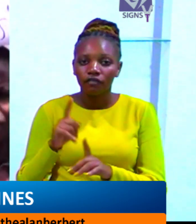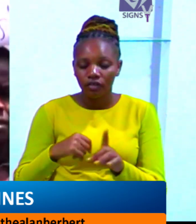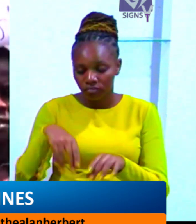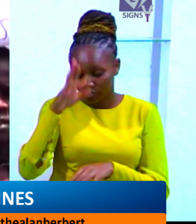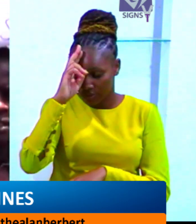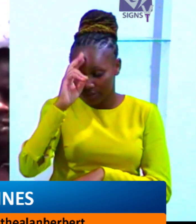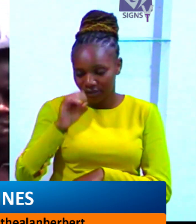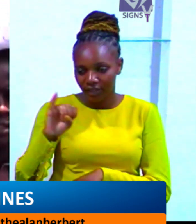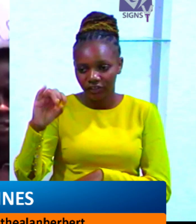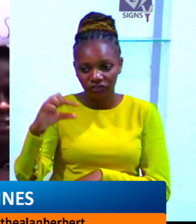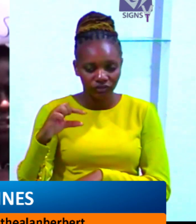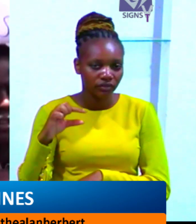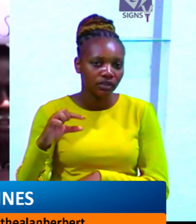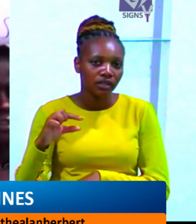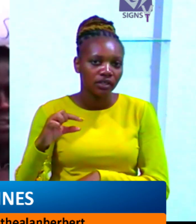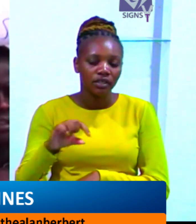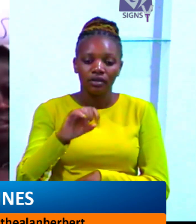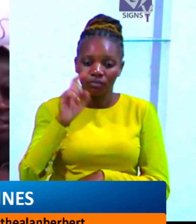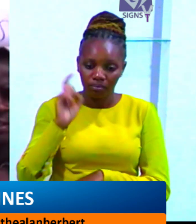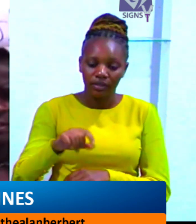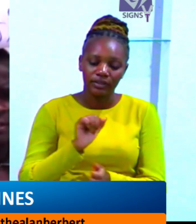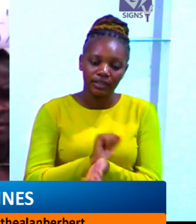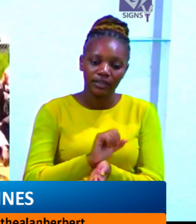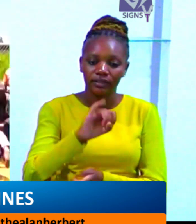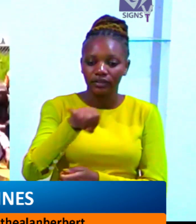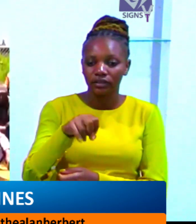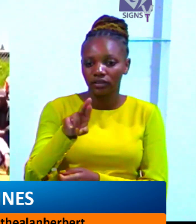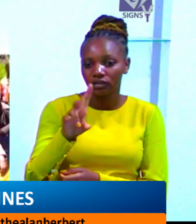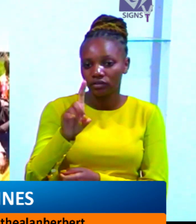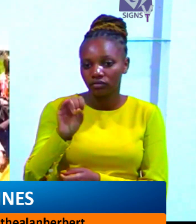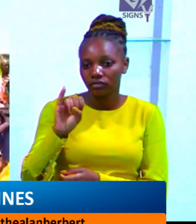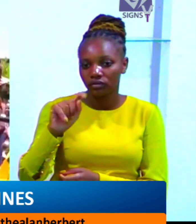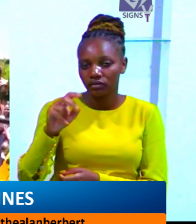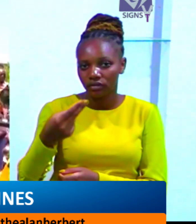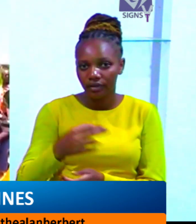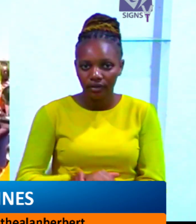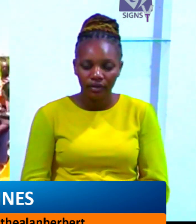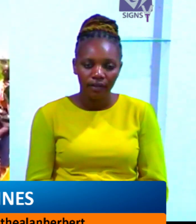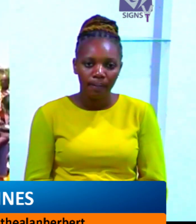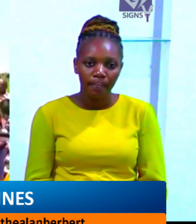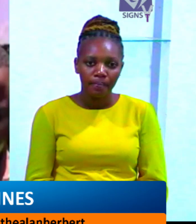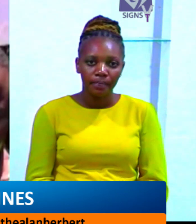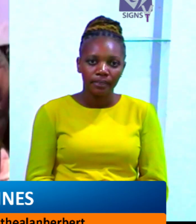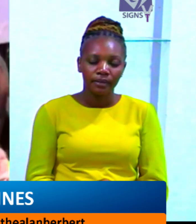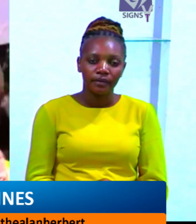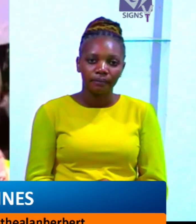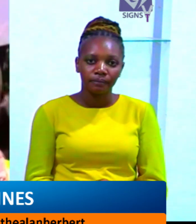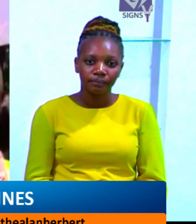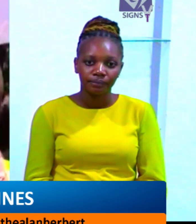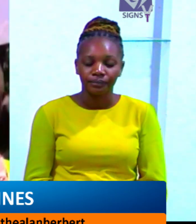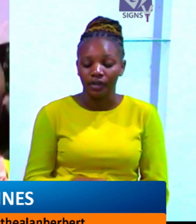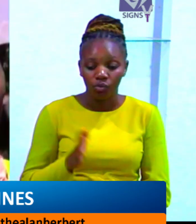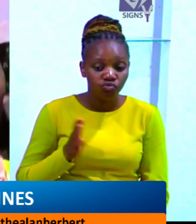police. Judy should be arrested within the shortest time possible. Judy ni above the law. Mumona mamchona. Judy akatu